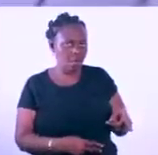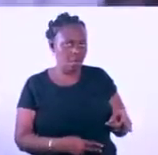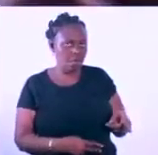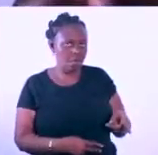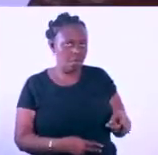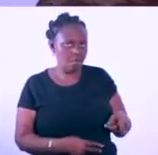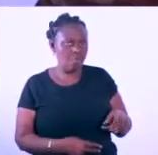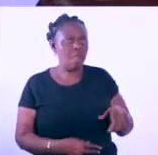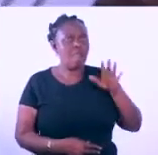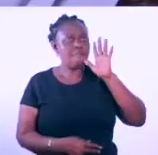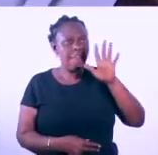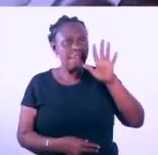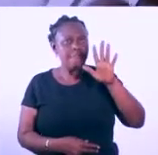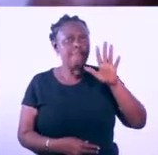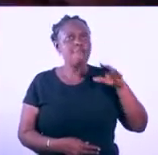Mention any 5.